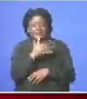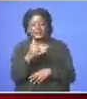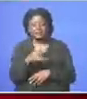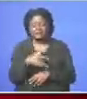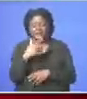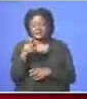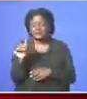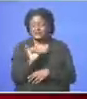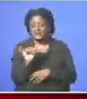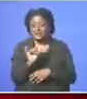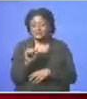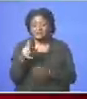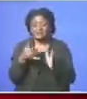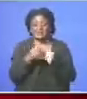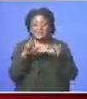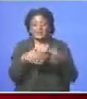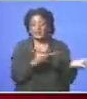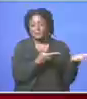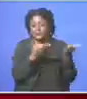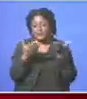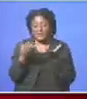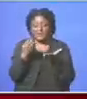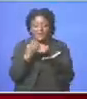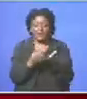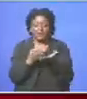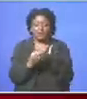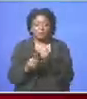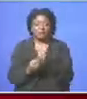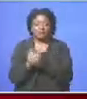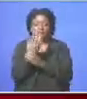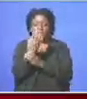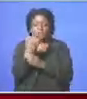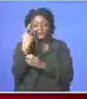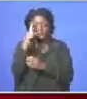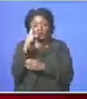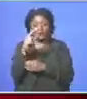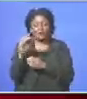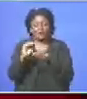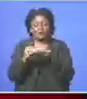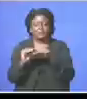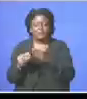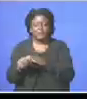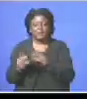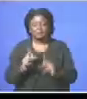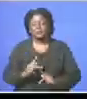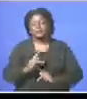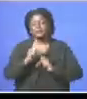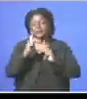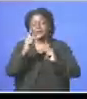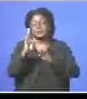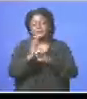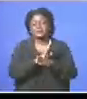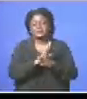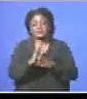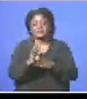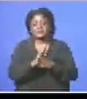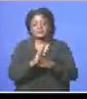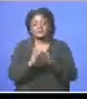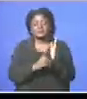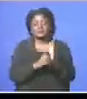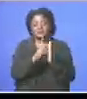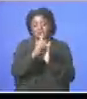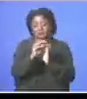where it could bring economic growth for the community and promote entrepreneurship for them. The event providing a